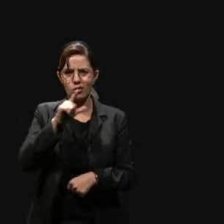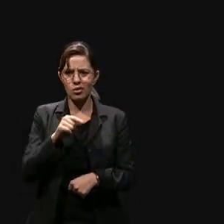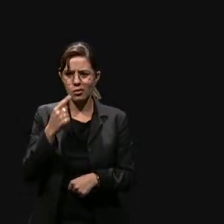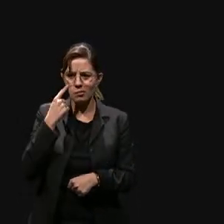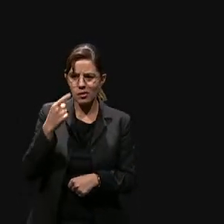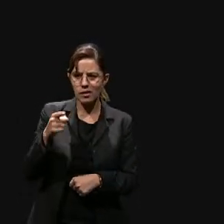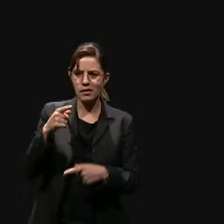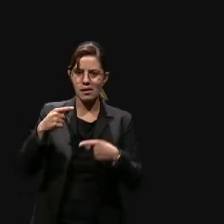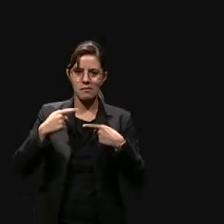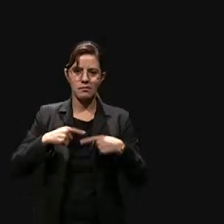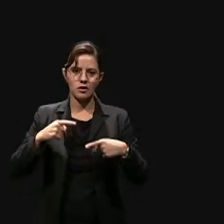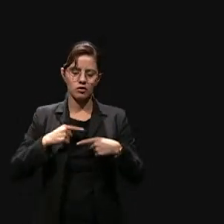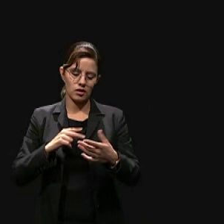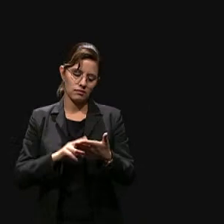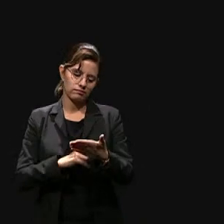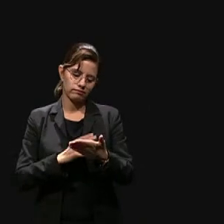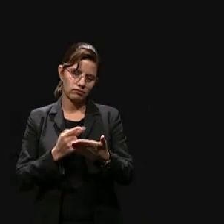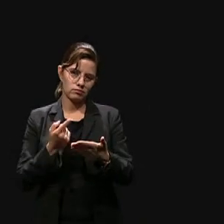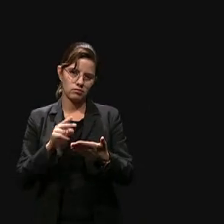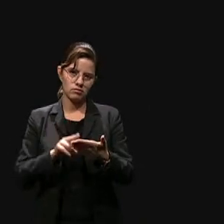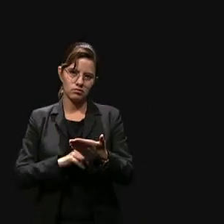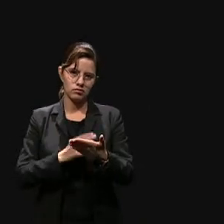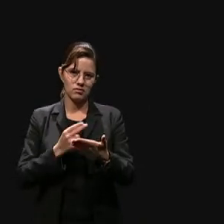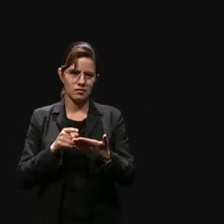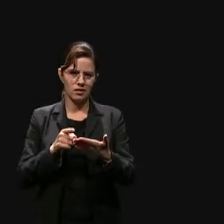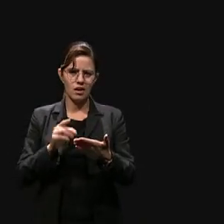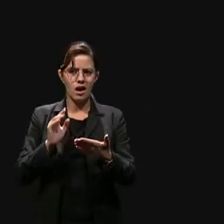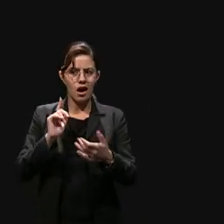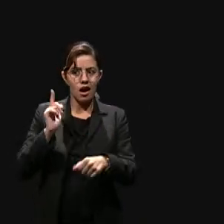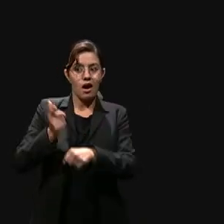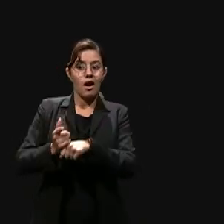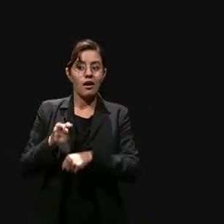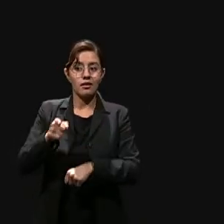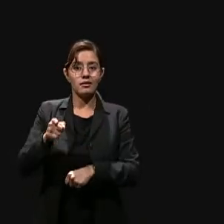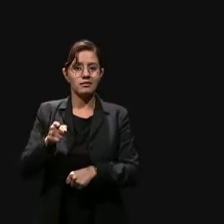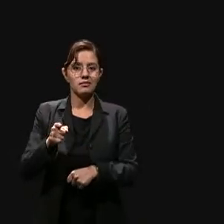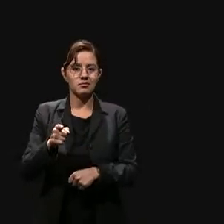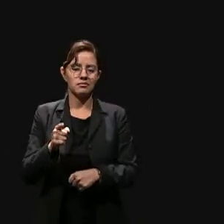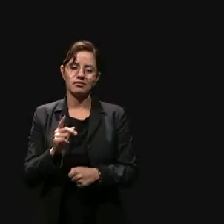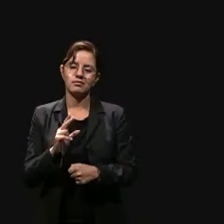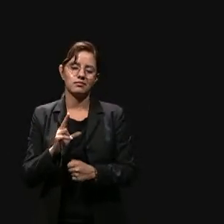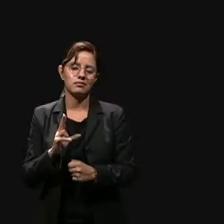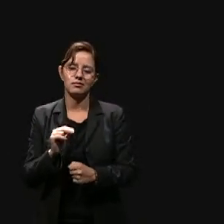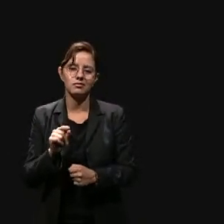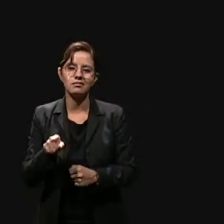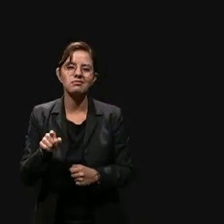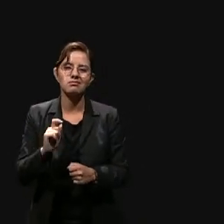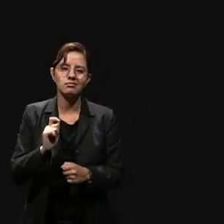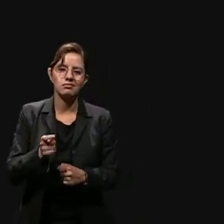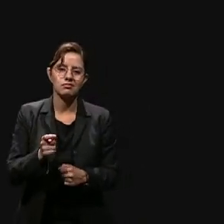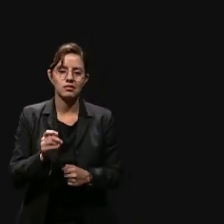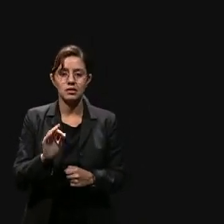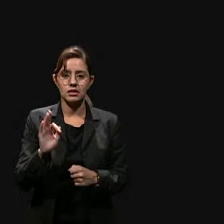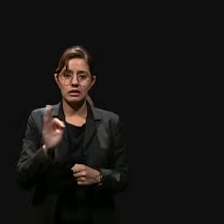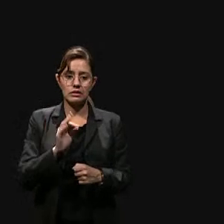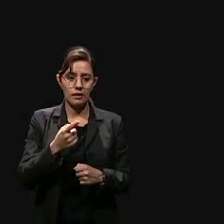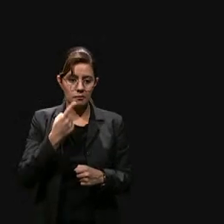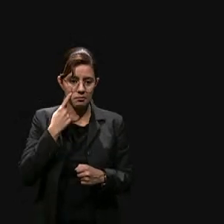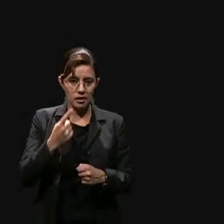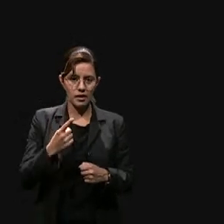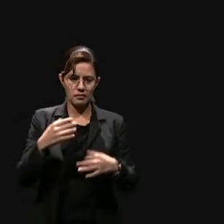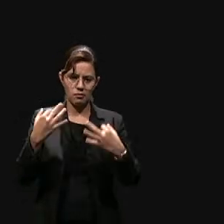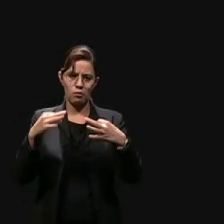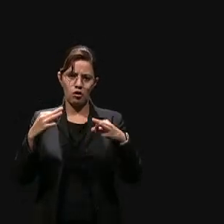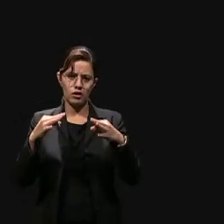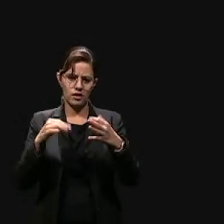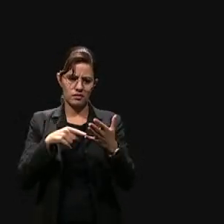the duplication of ballots that can't be tabulated for whatever reason. They had coffee spilled on them or what have you. So if you